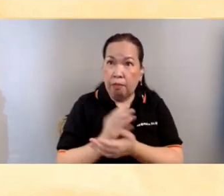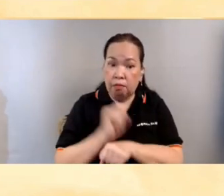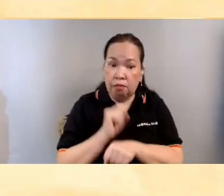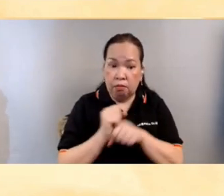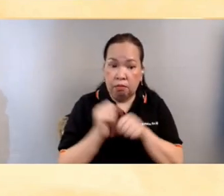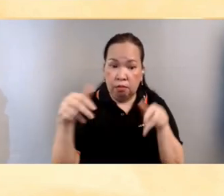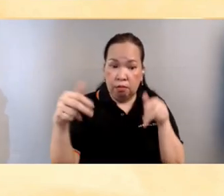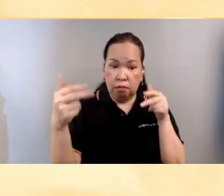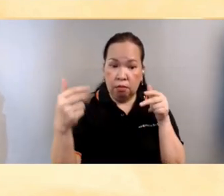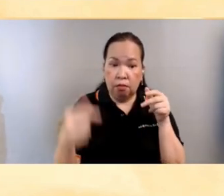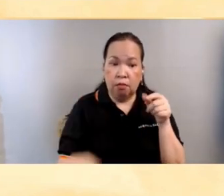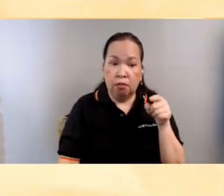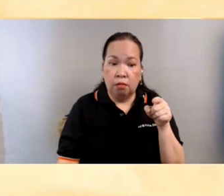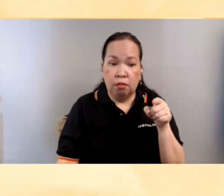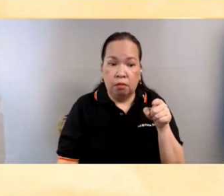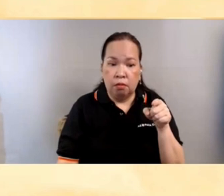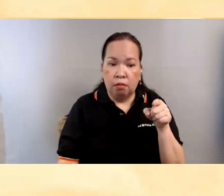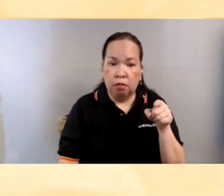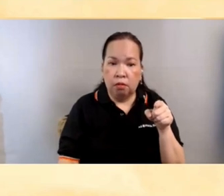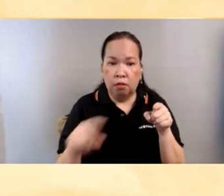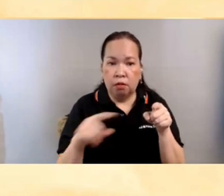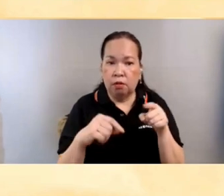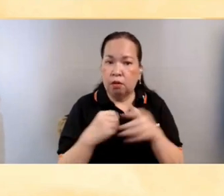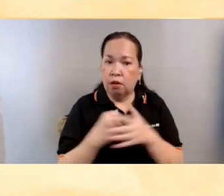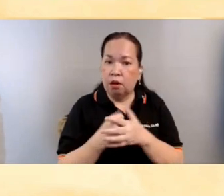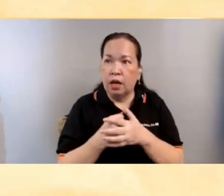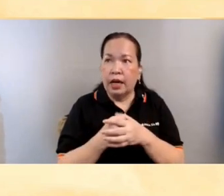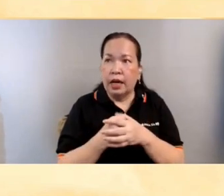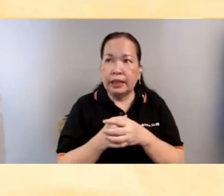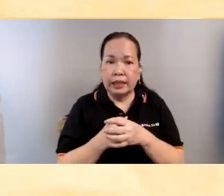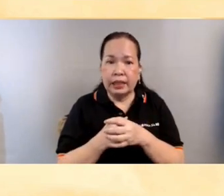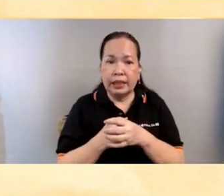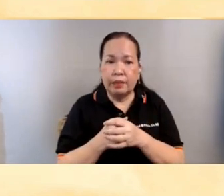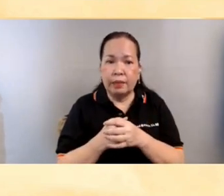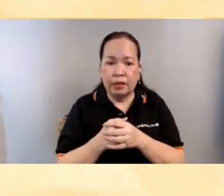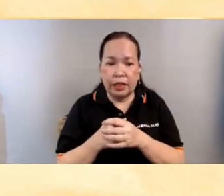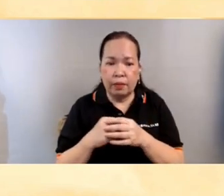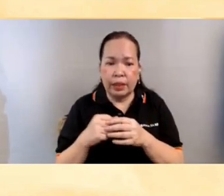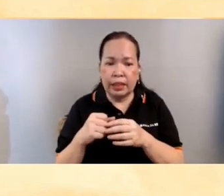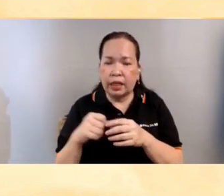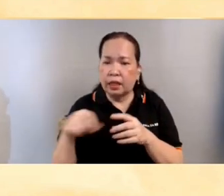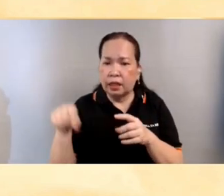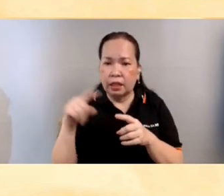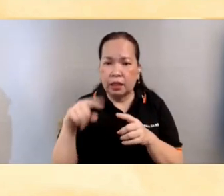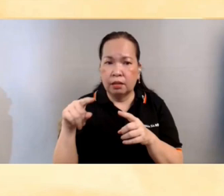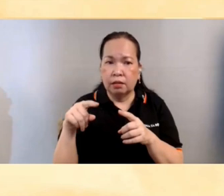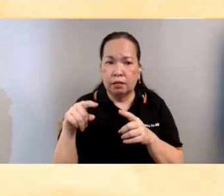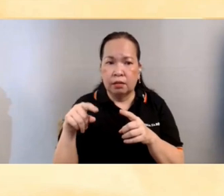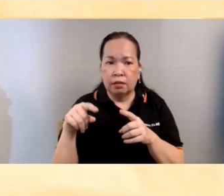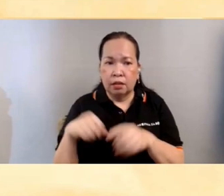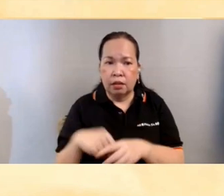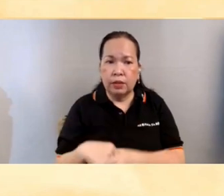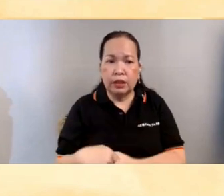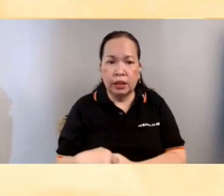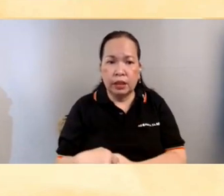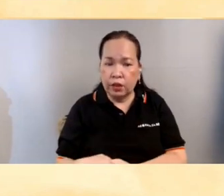when they see this as something wrong, and they will be the one to actually bring their